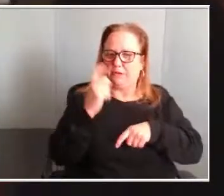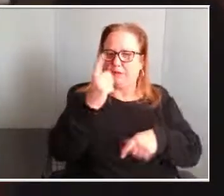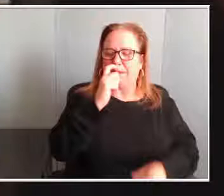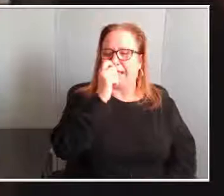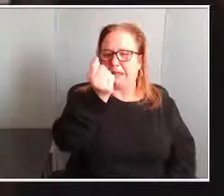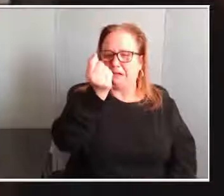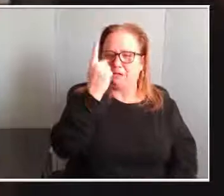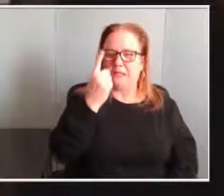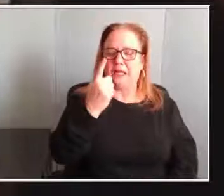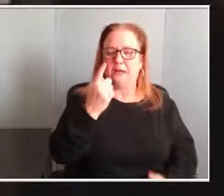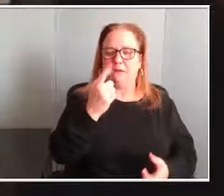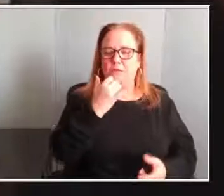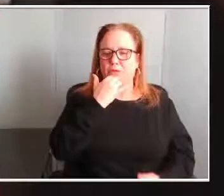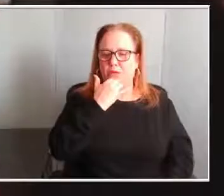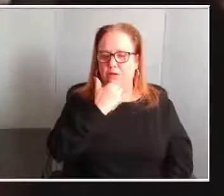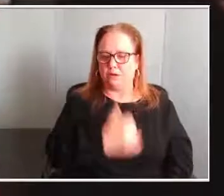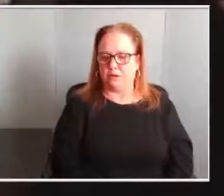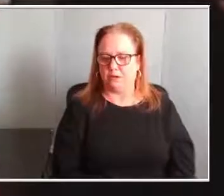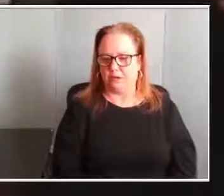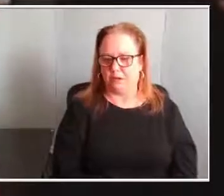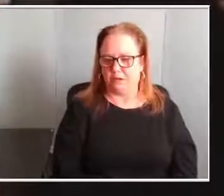understand what was wrong.